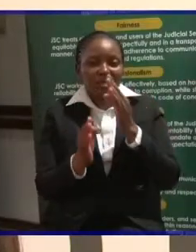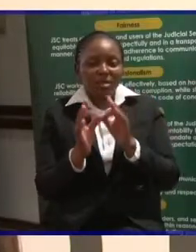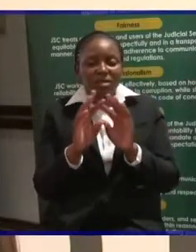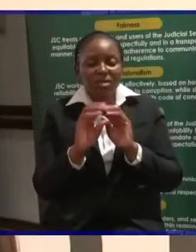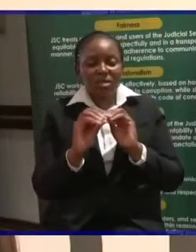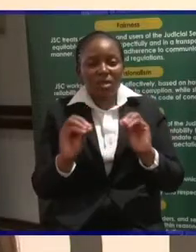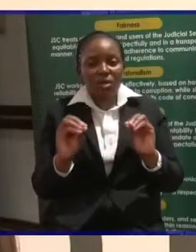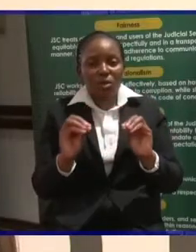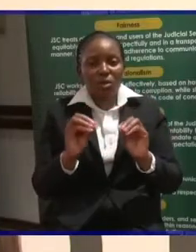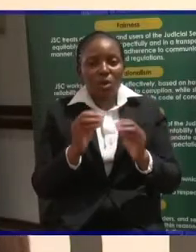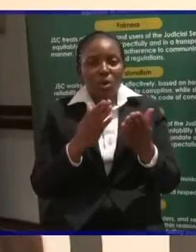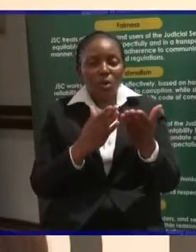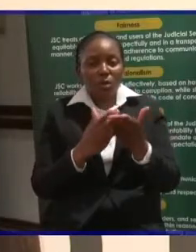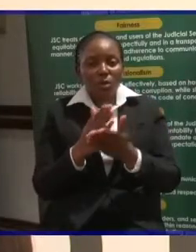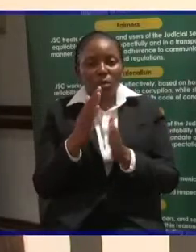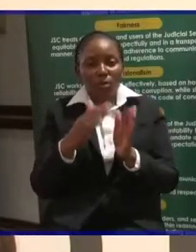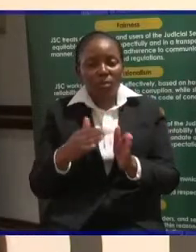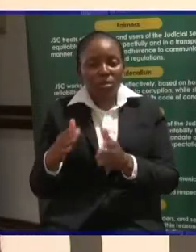laxity?